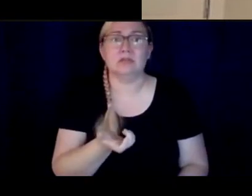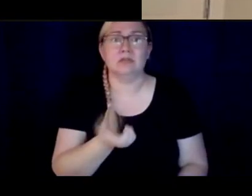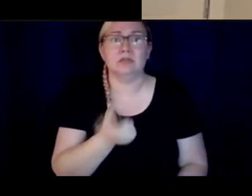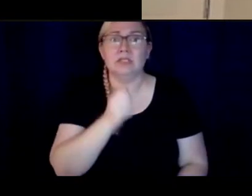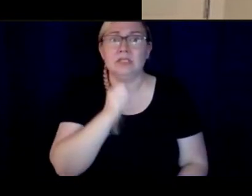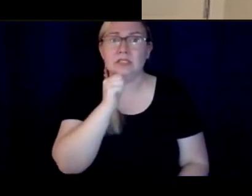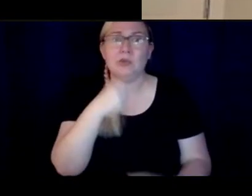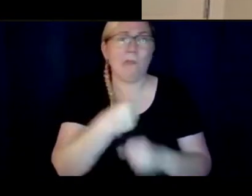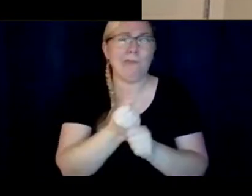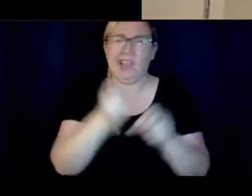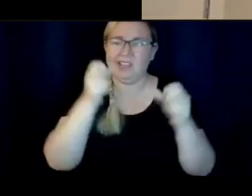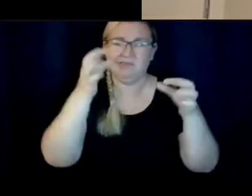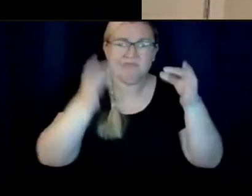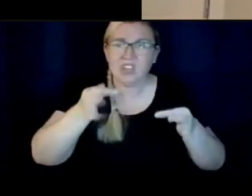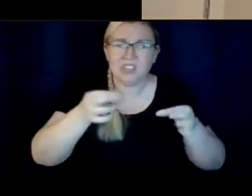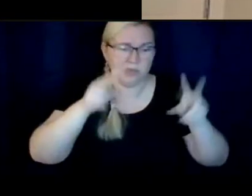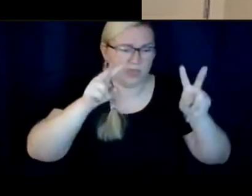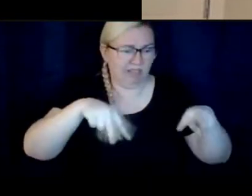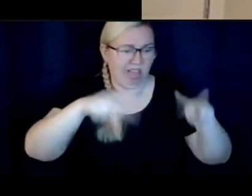Don't make any judgments about them.